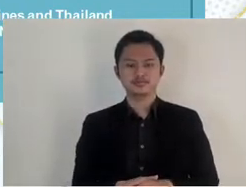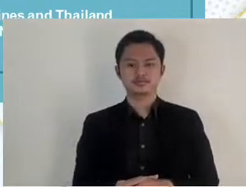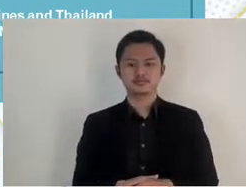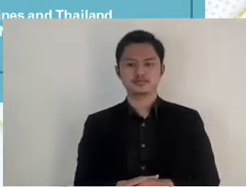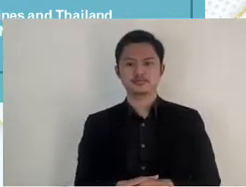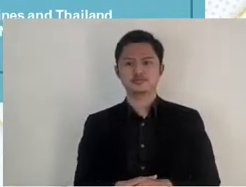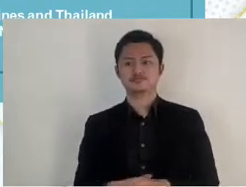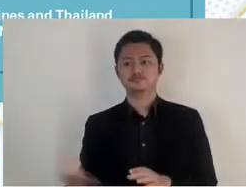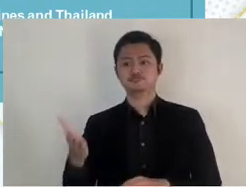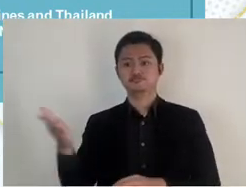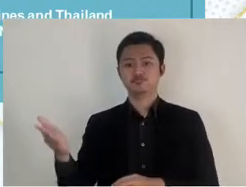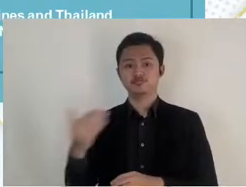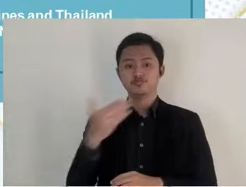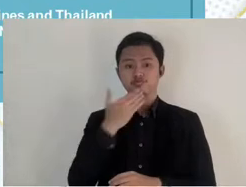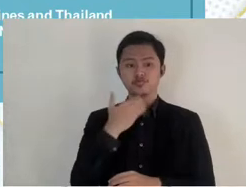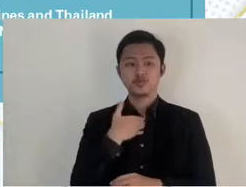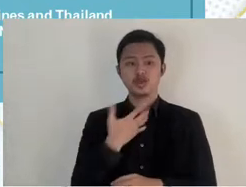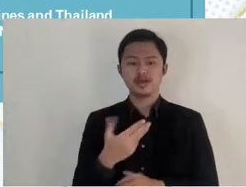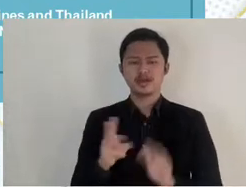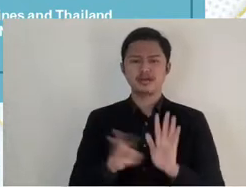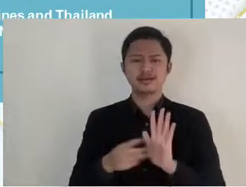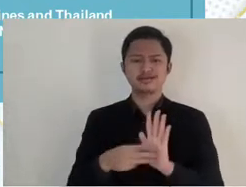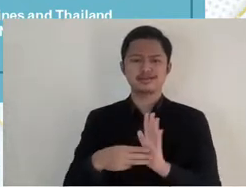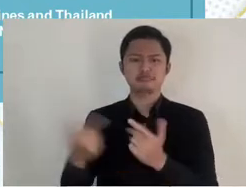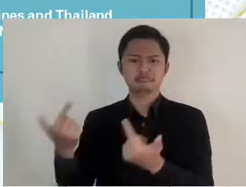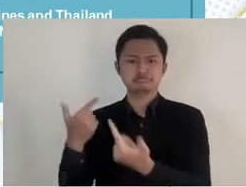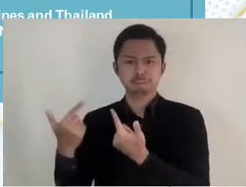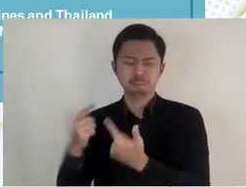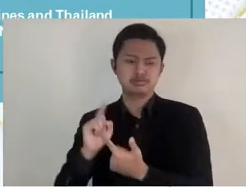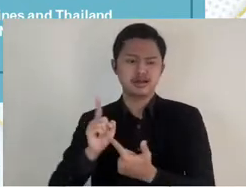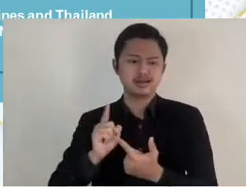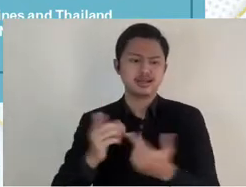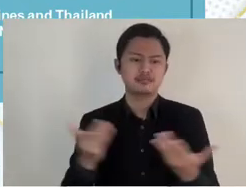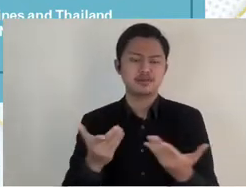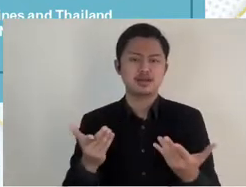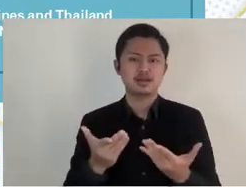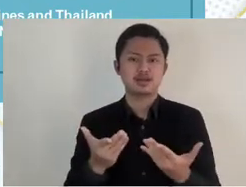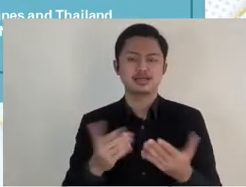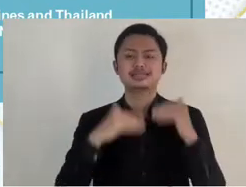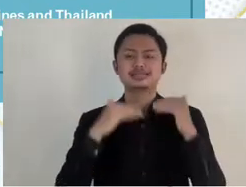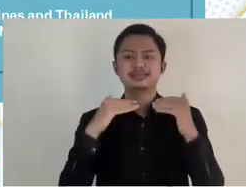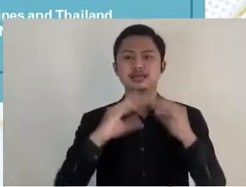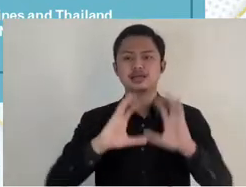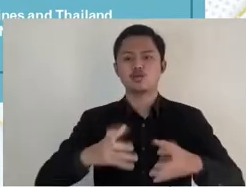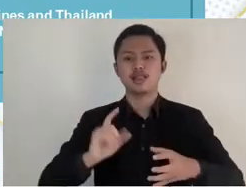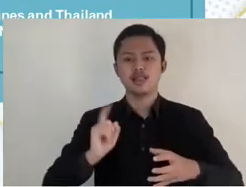they had sort of deteriorated within the global terrorism index.